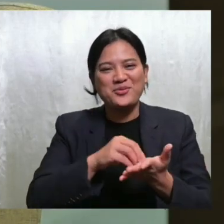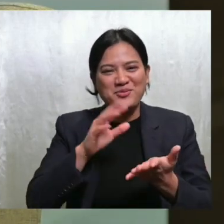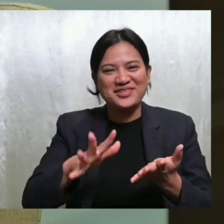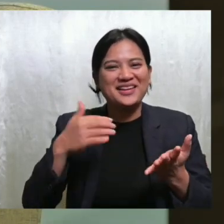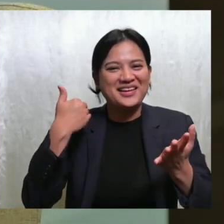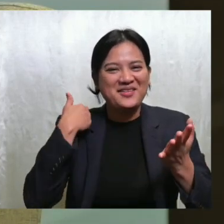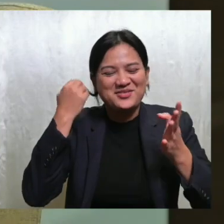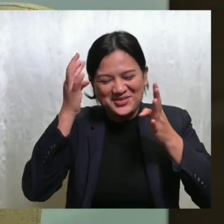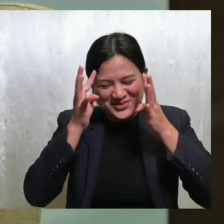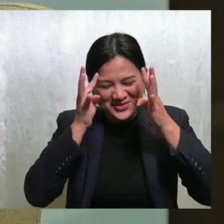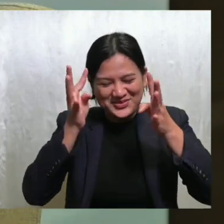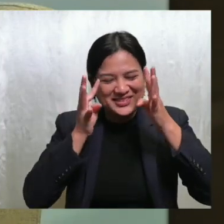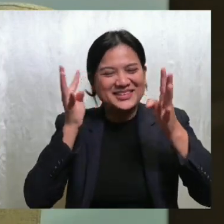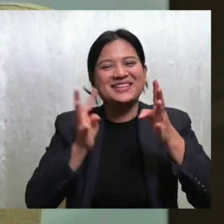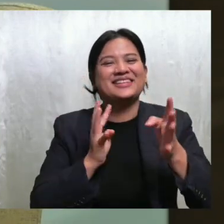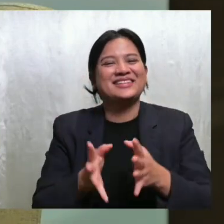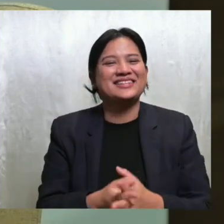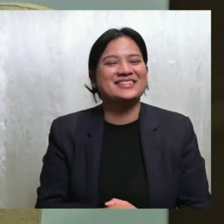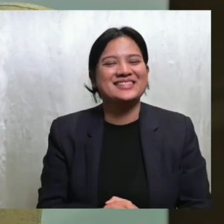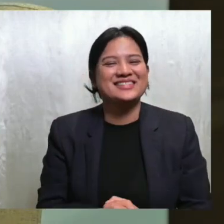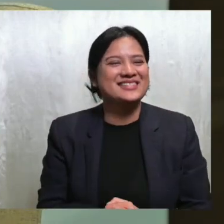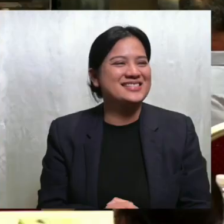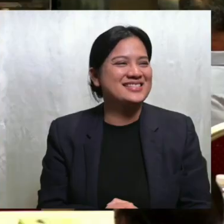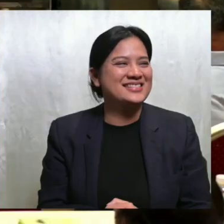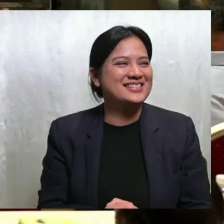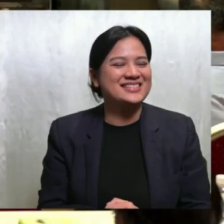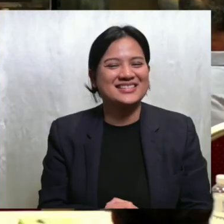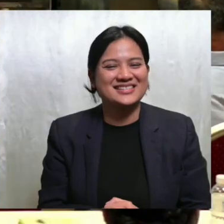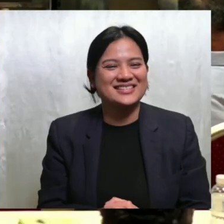disposal. Absolutely. And I think whenever I think